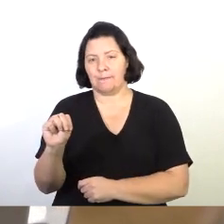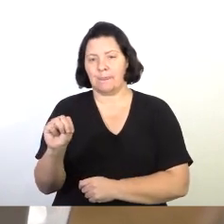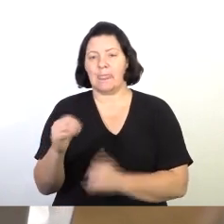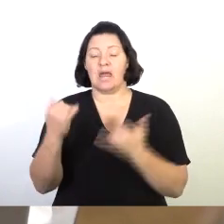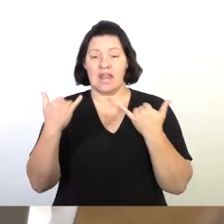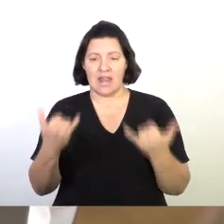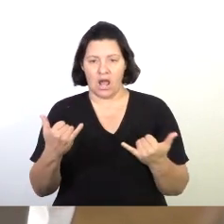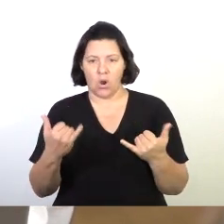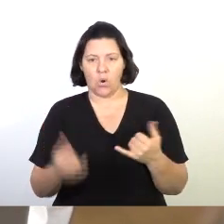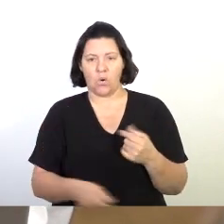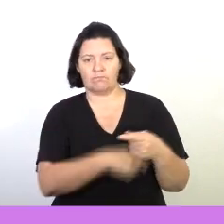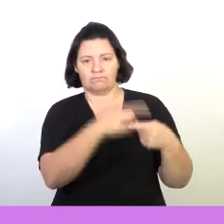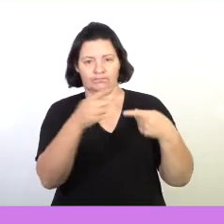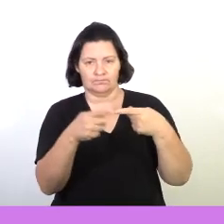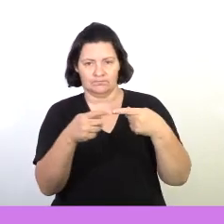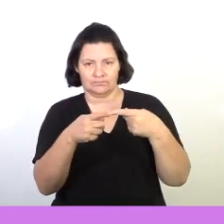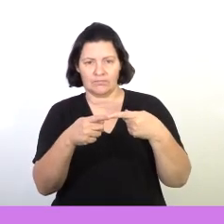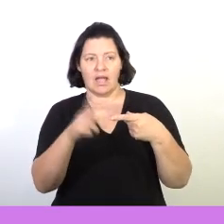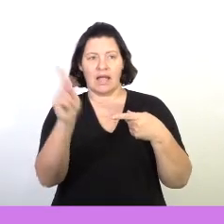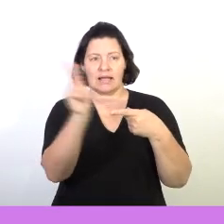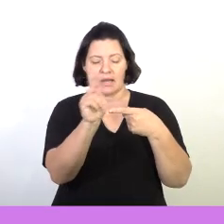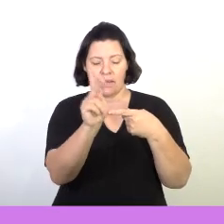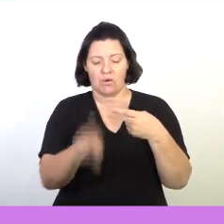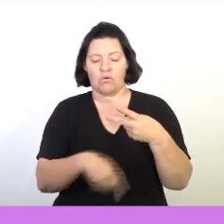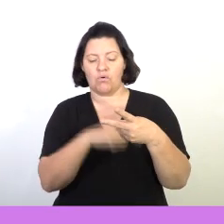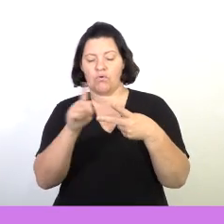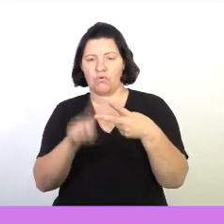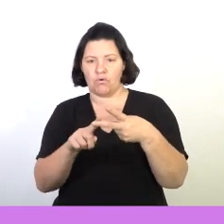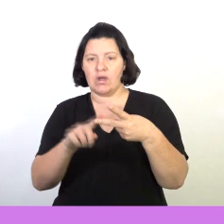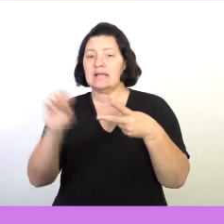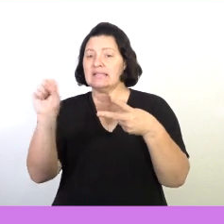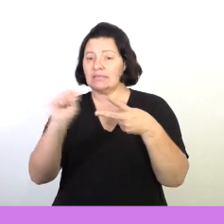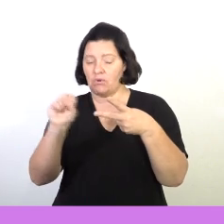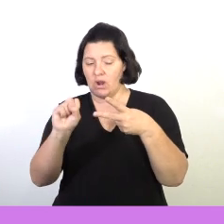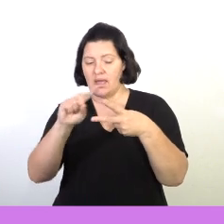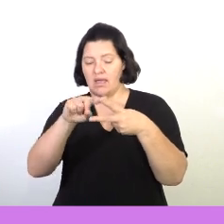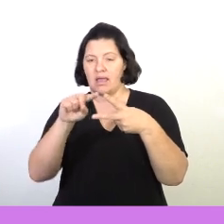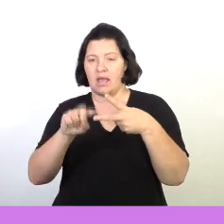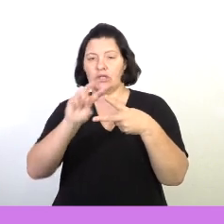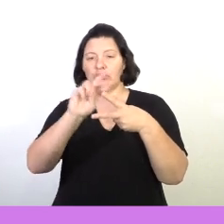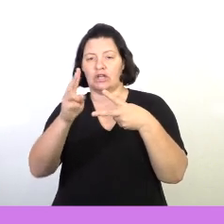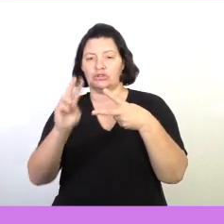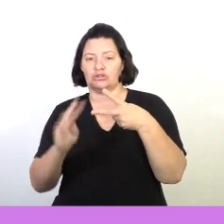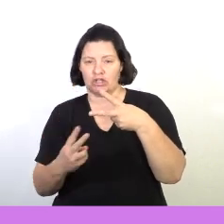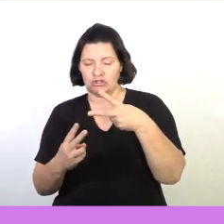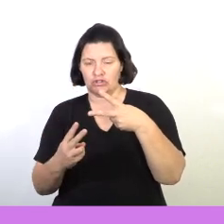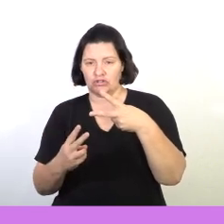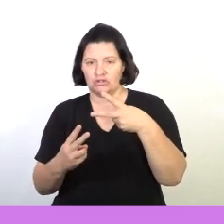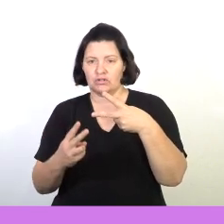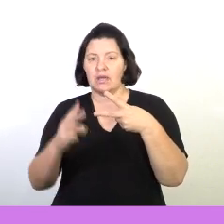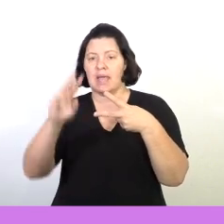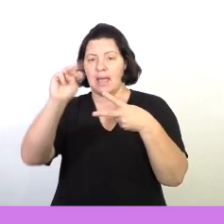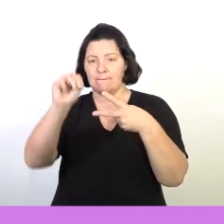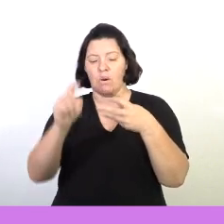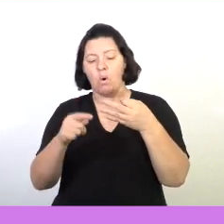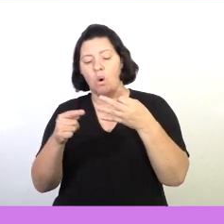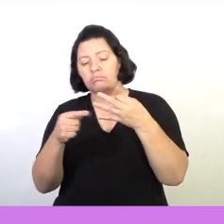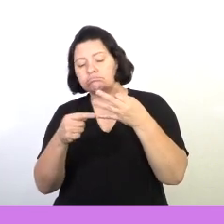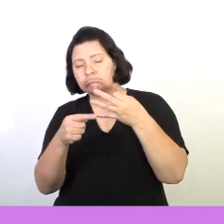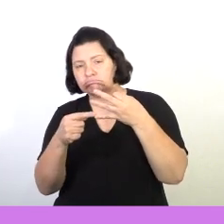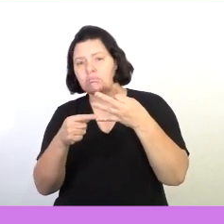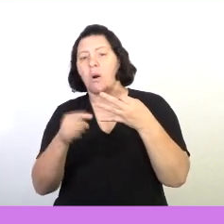to meters. In other words, we're going to convert the height of Karabo and the height of Sibongile and keep the height